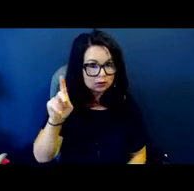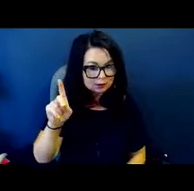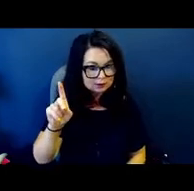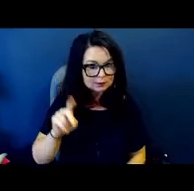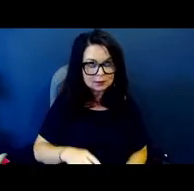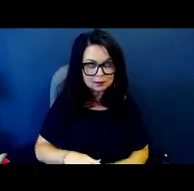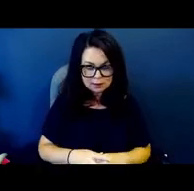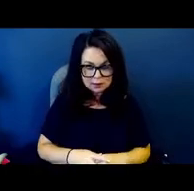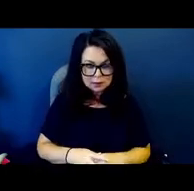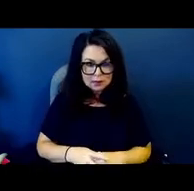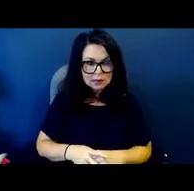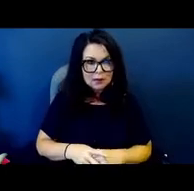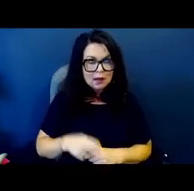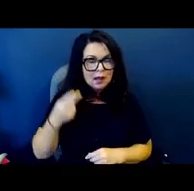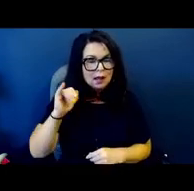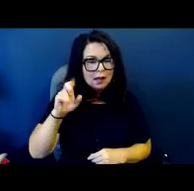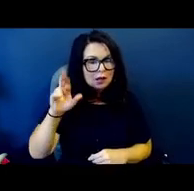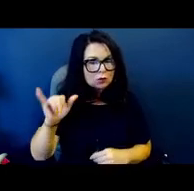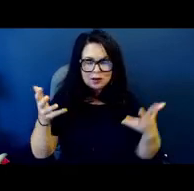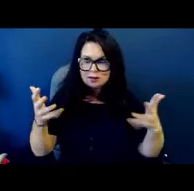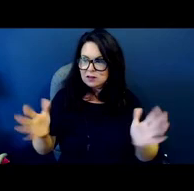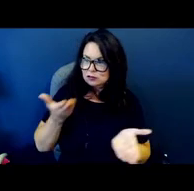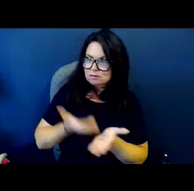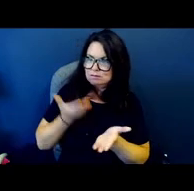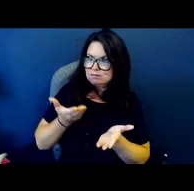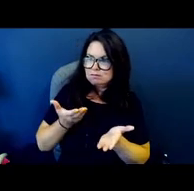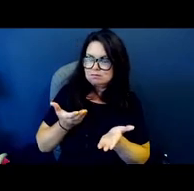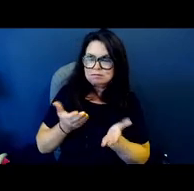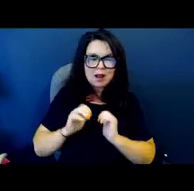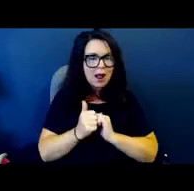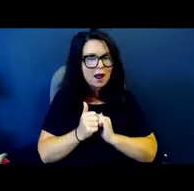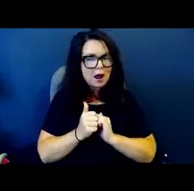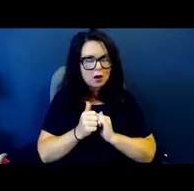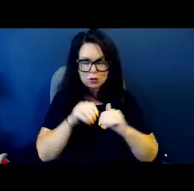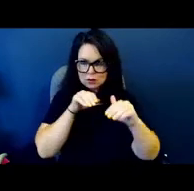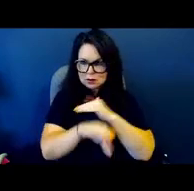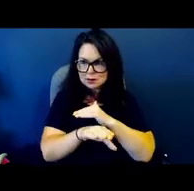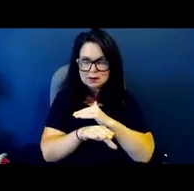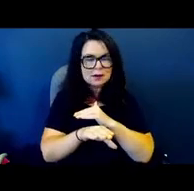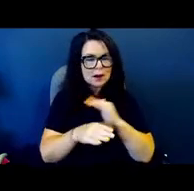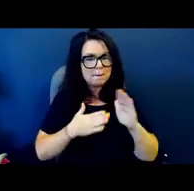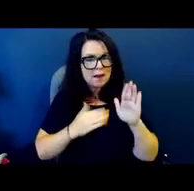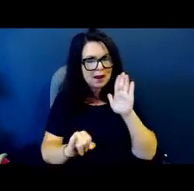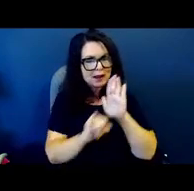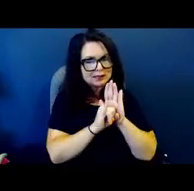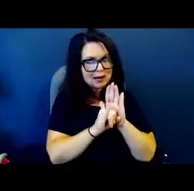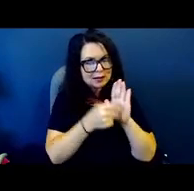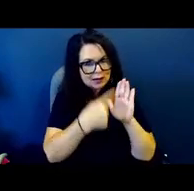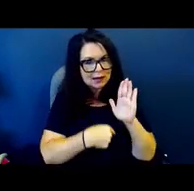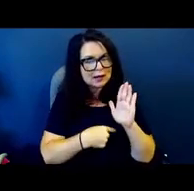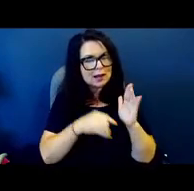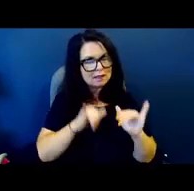She has shown me that all these aspects of my identity are strengths which will help me